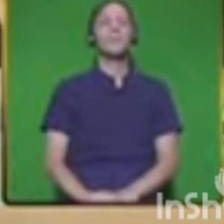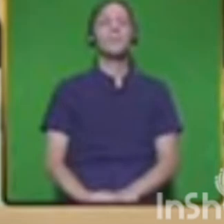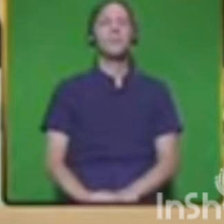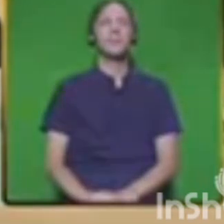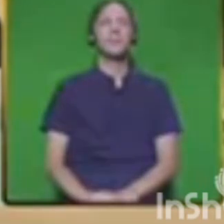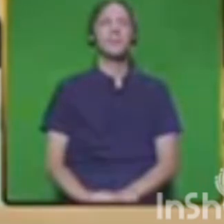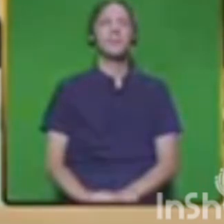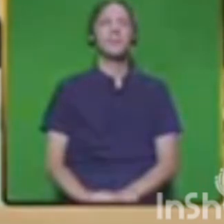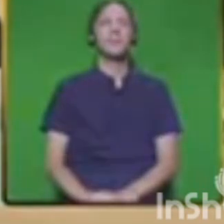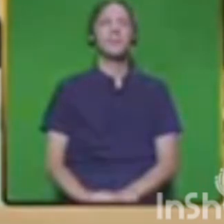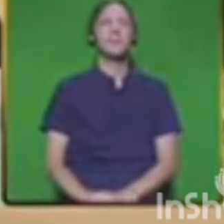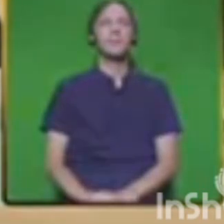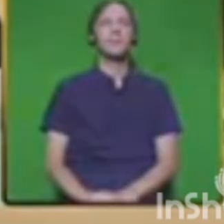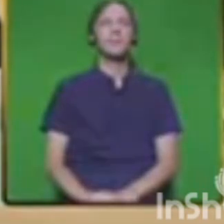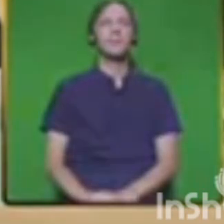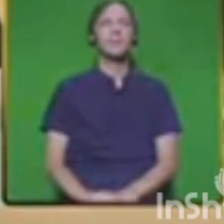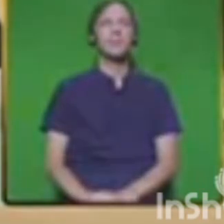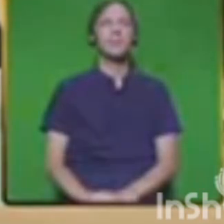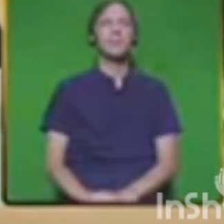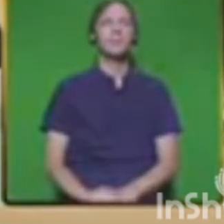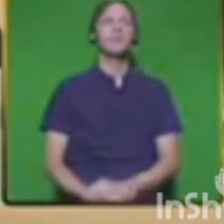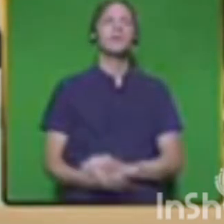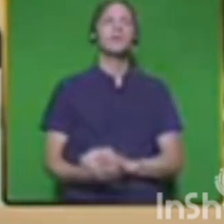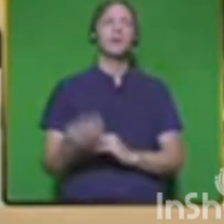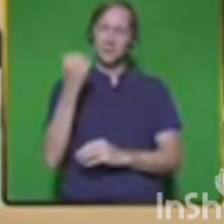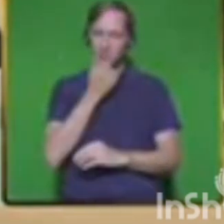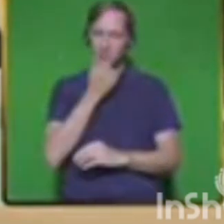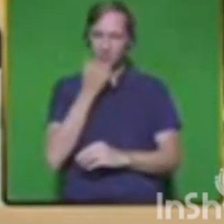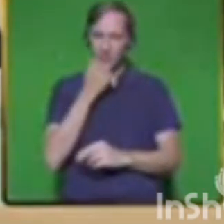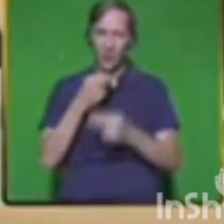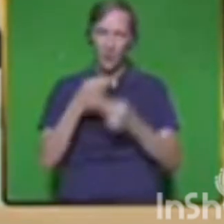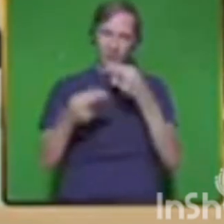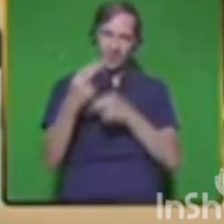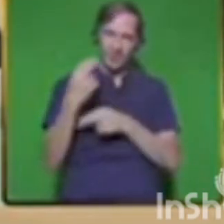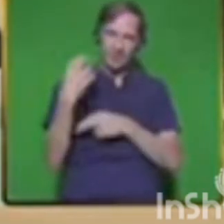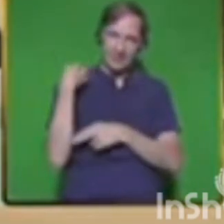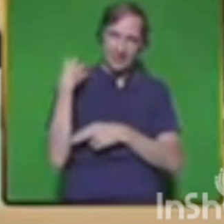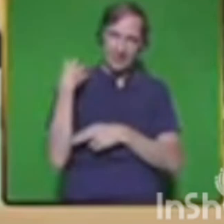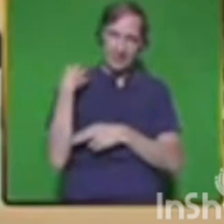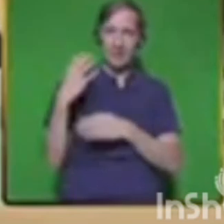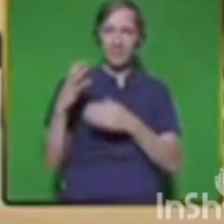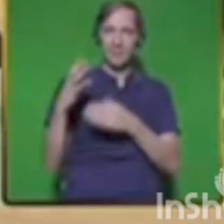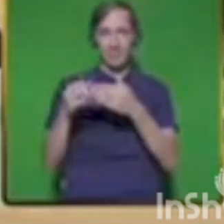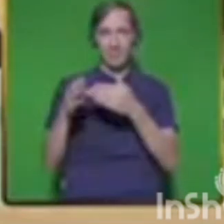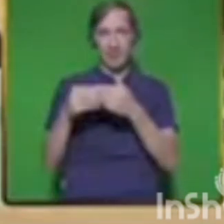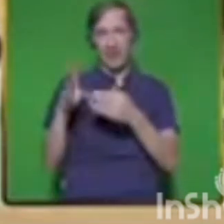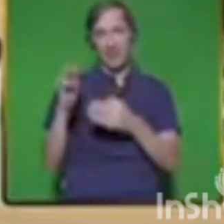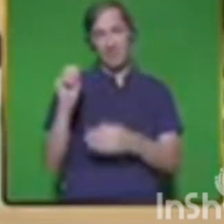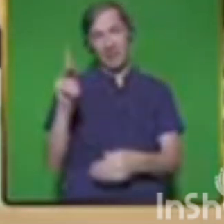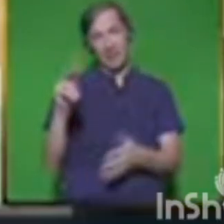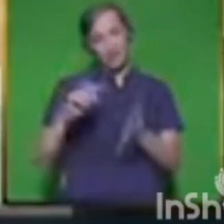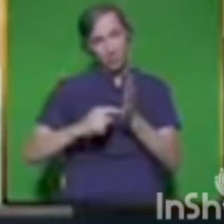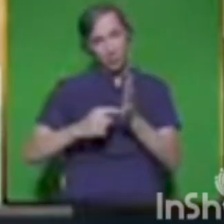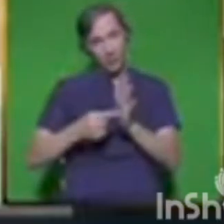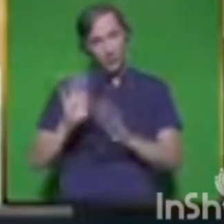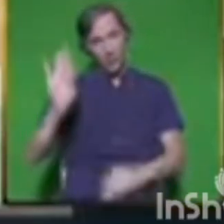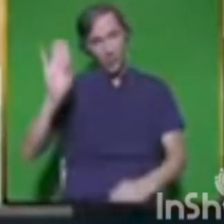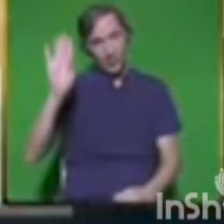Honourable Minister, you will be interrupted again. Please take your seat. Member from the MK, what is your point of order?